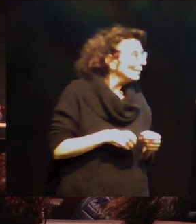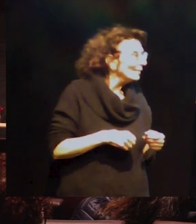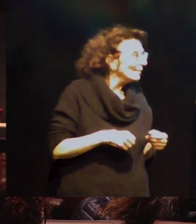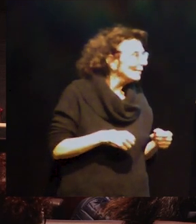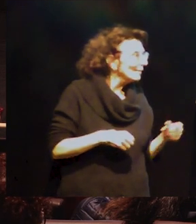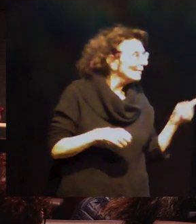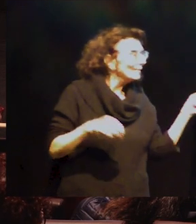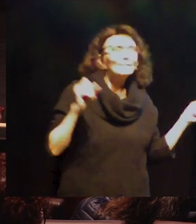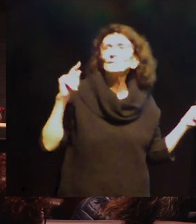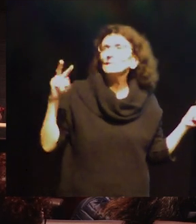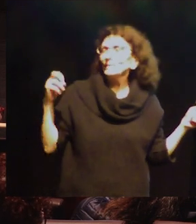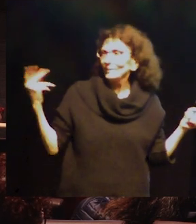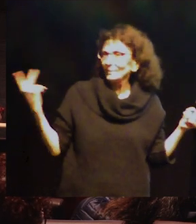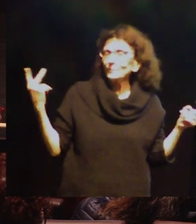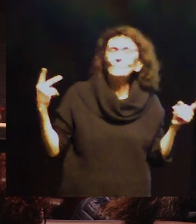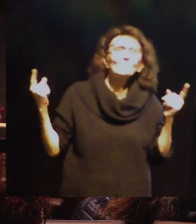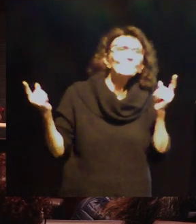All right. So Steven and I met